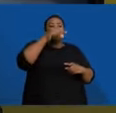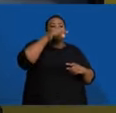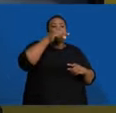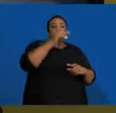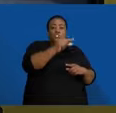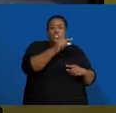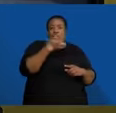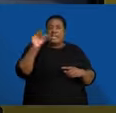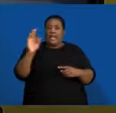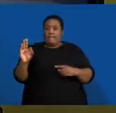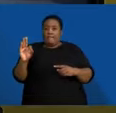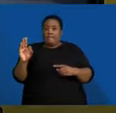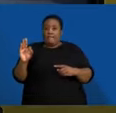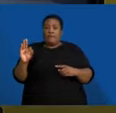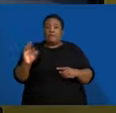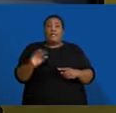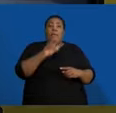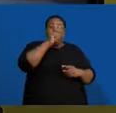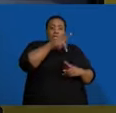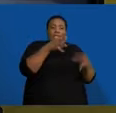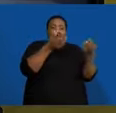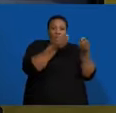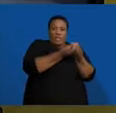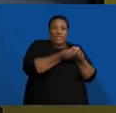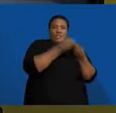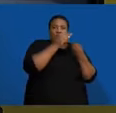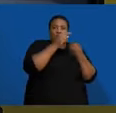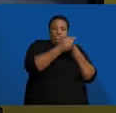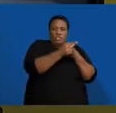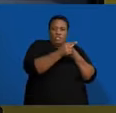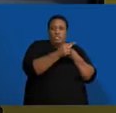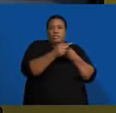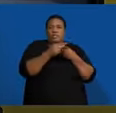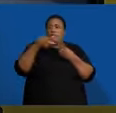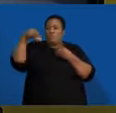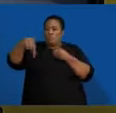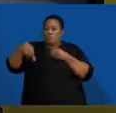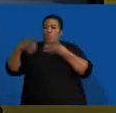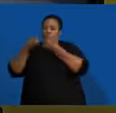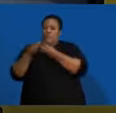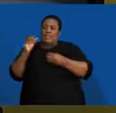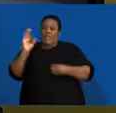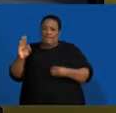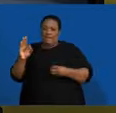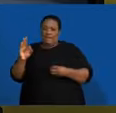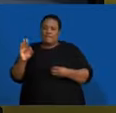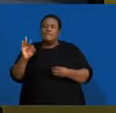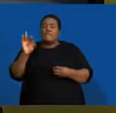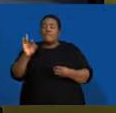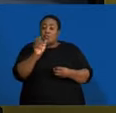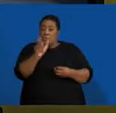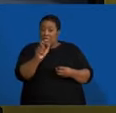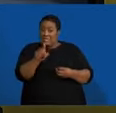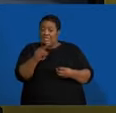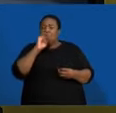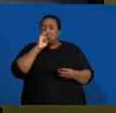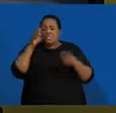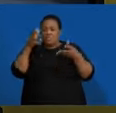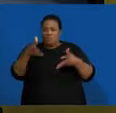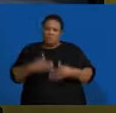F, meaning P goes with G and Q goes with F. So that's what the respectively